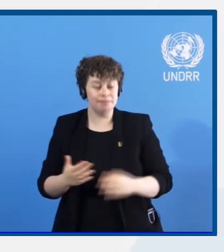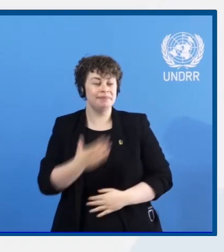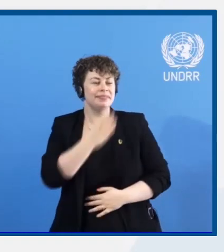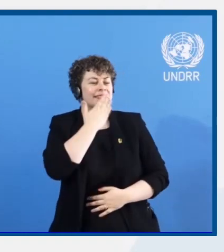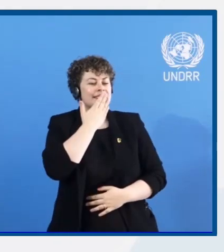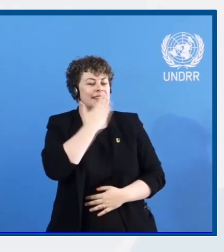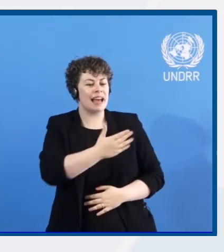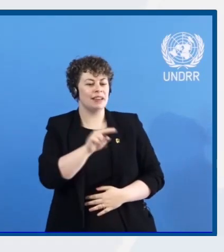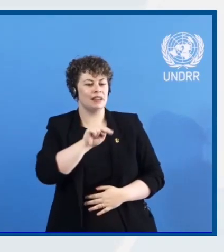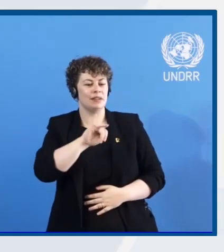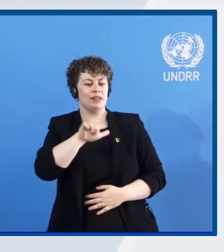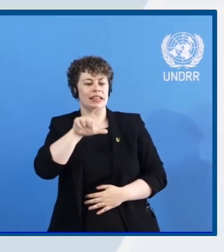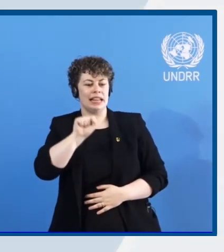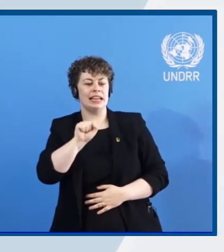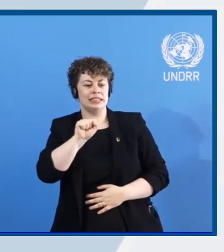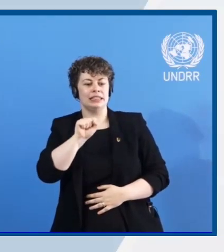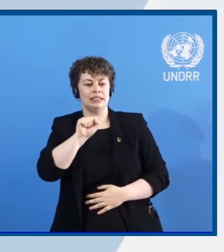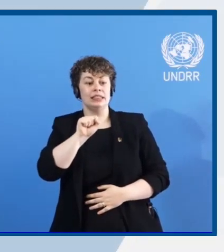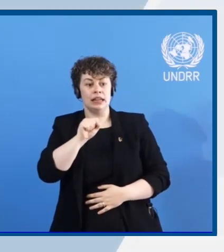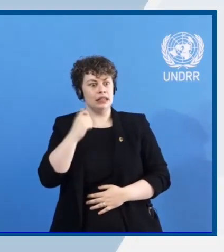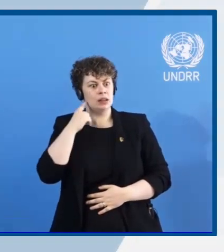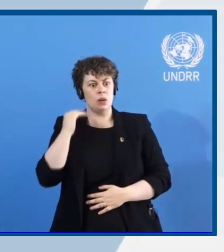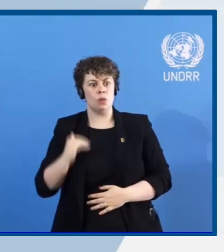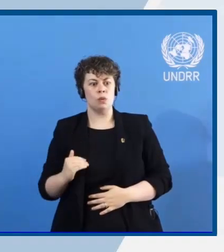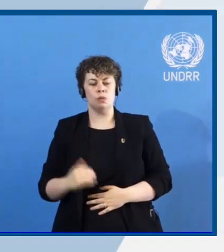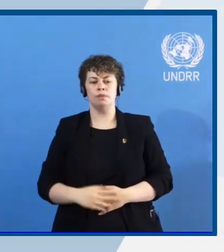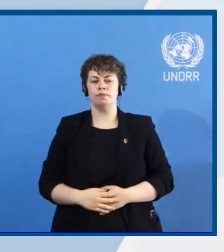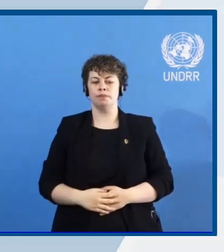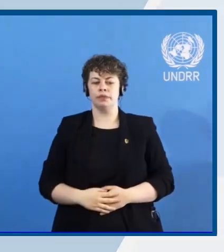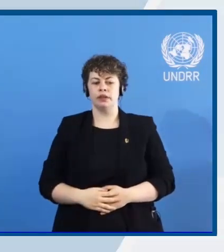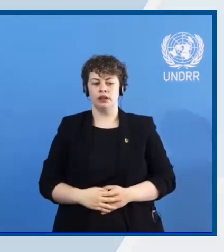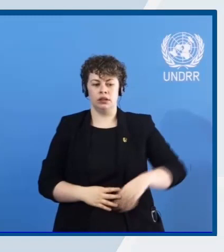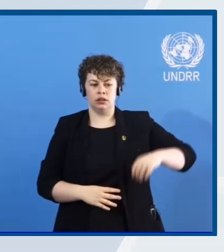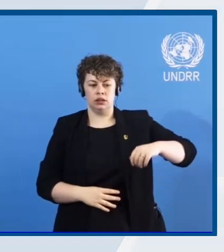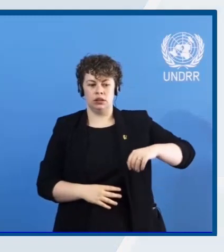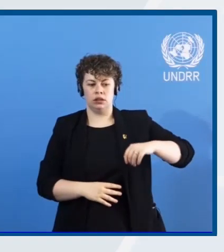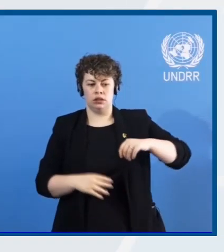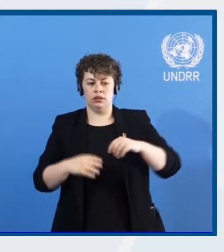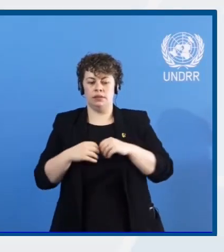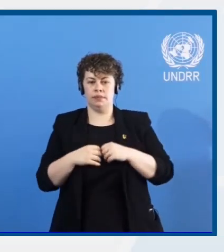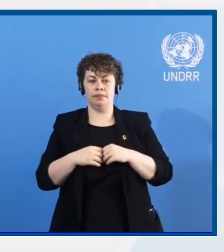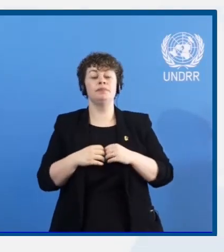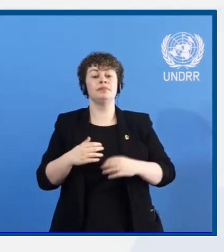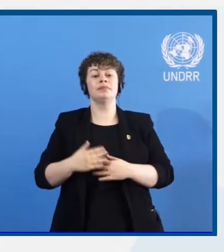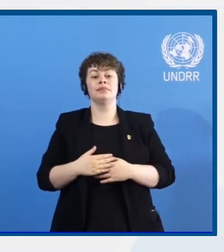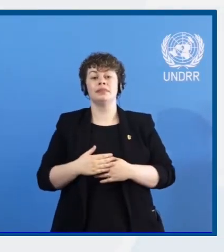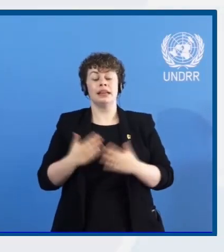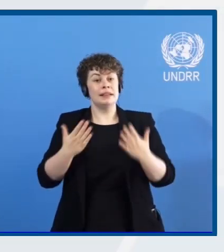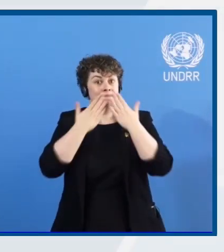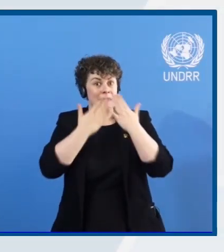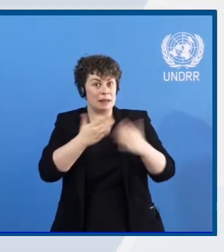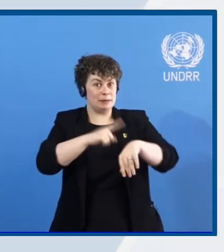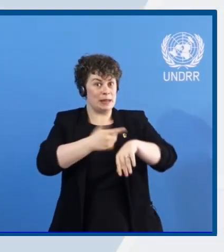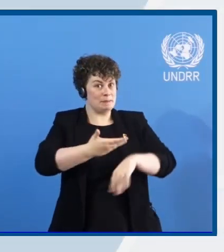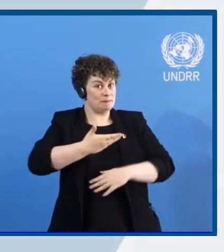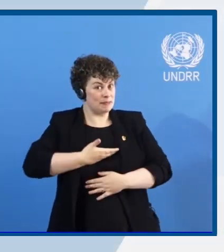a pleasure and honor to be on this panel today as a development expert. And allow me to continue